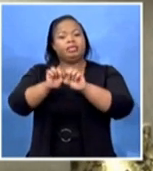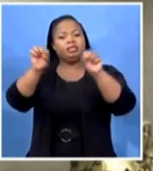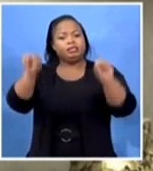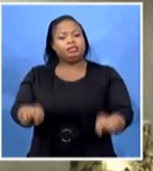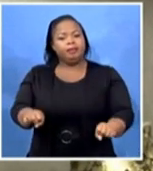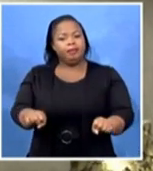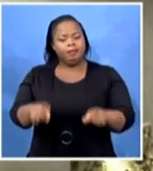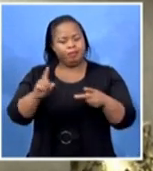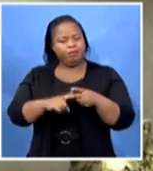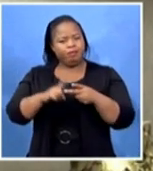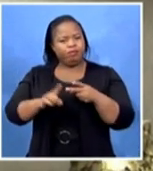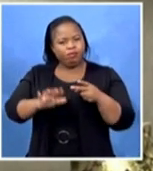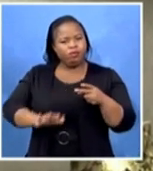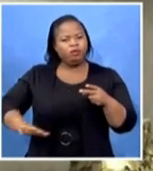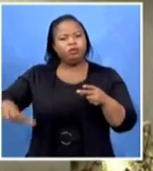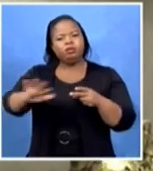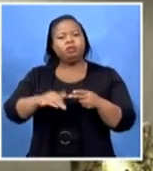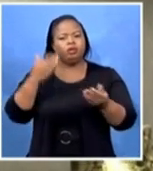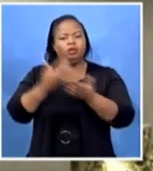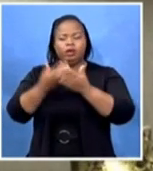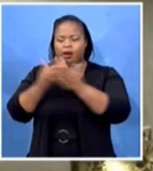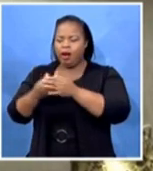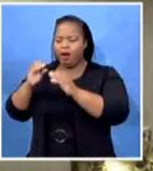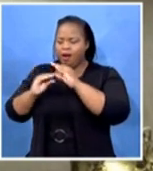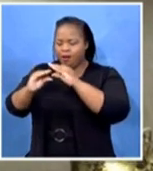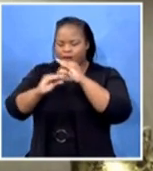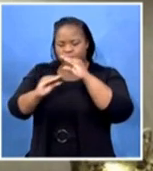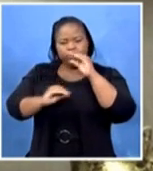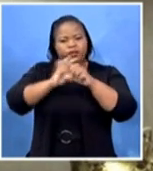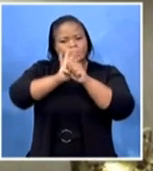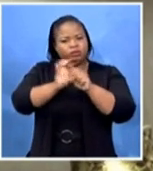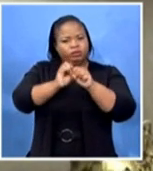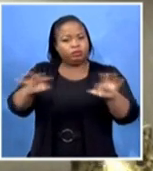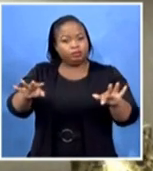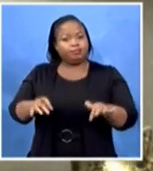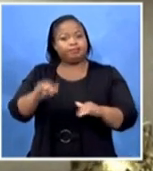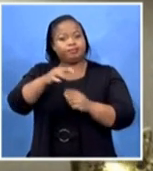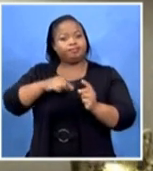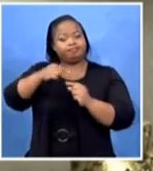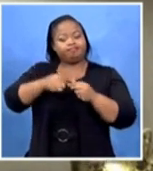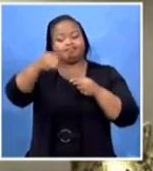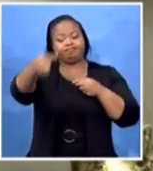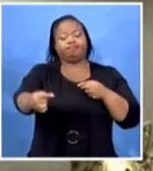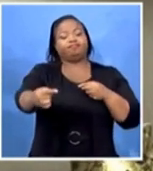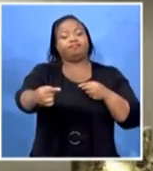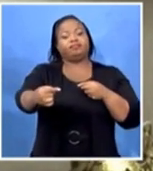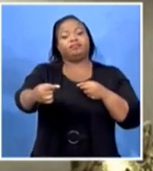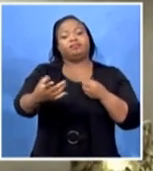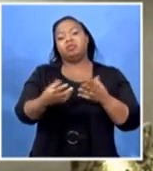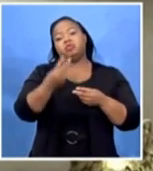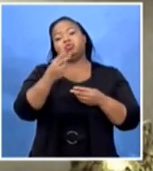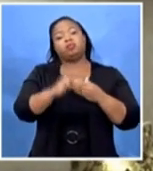fight this COVID-19 within the next 2 to 3 months, obviously, the